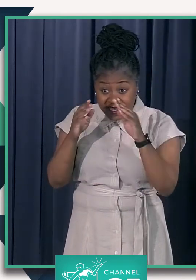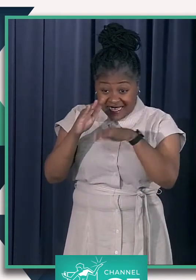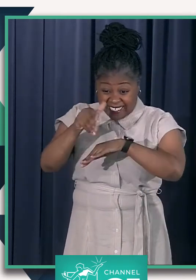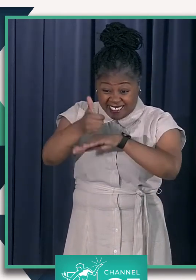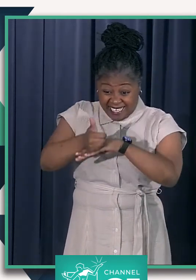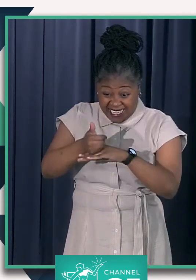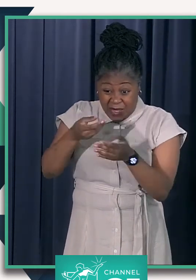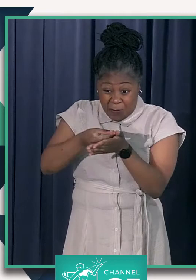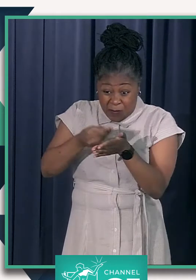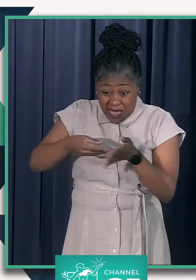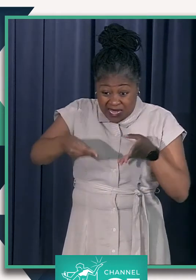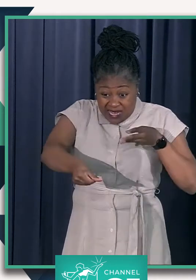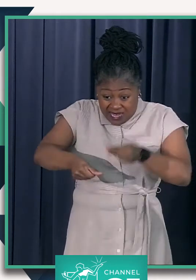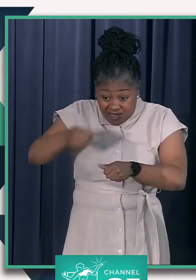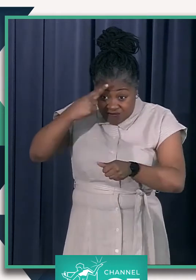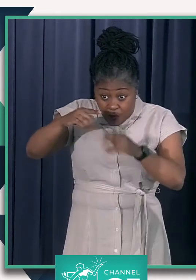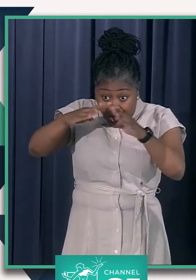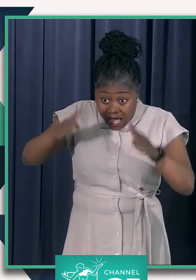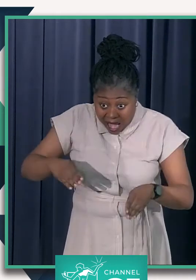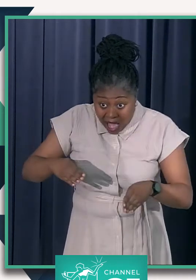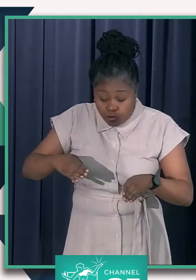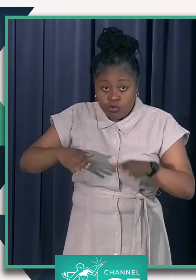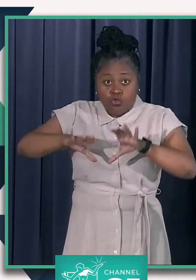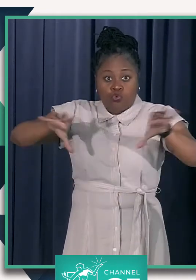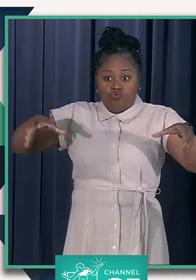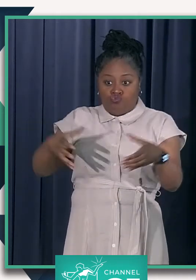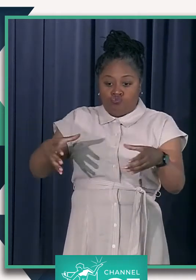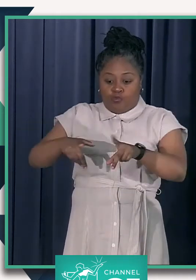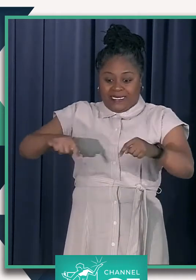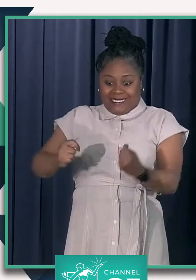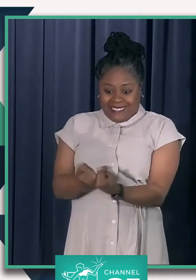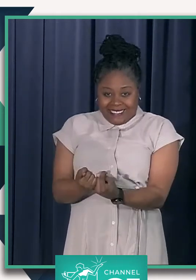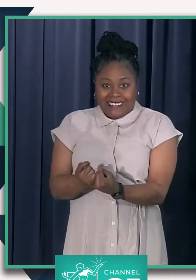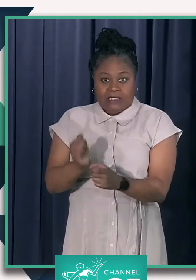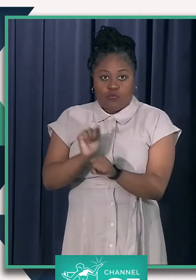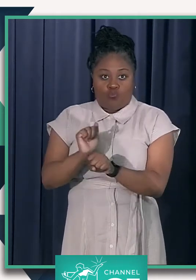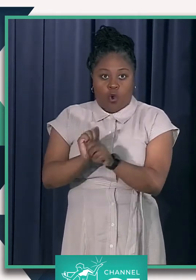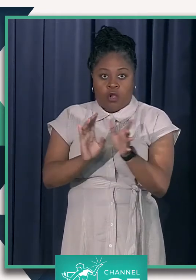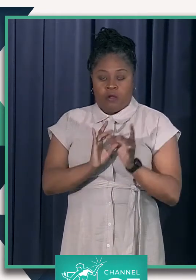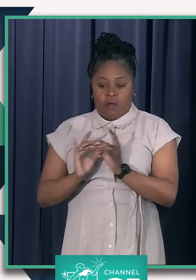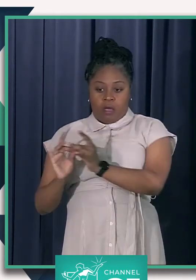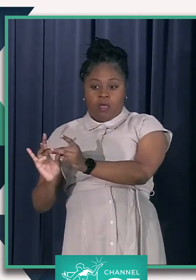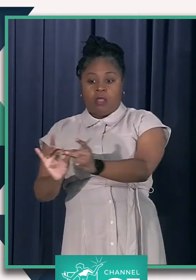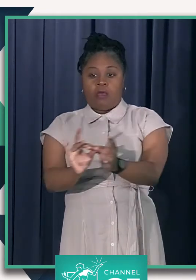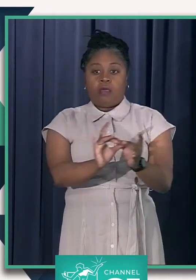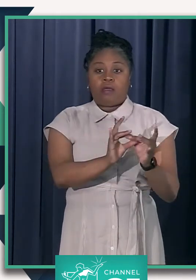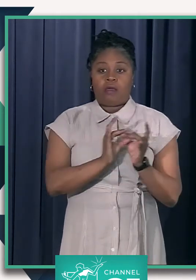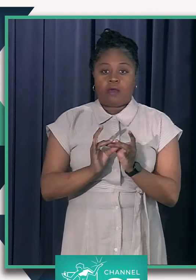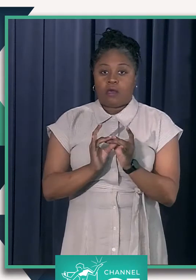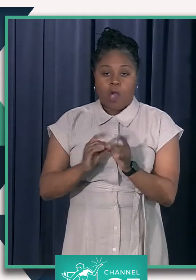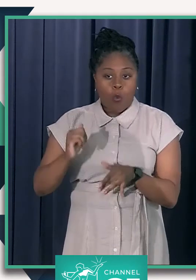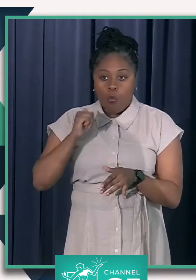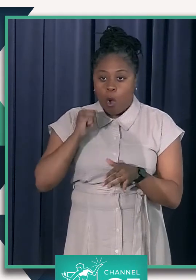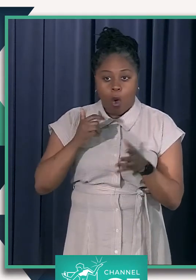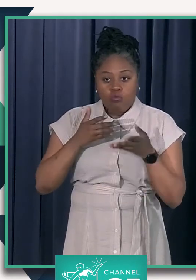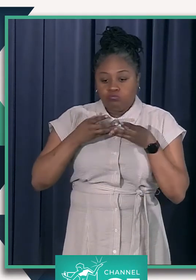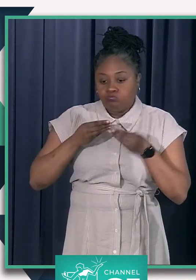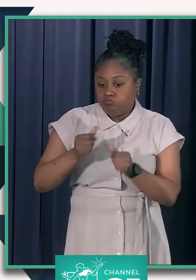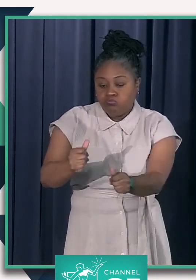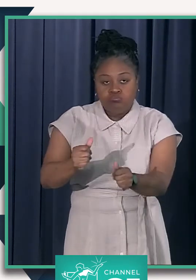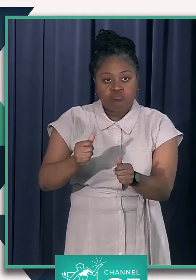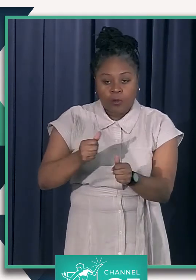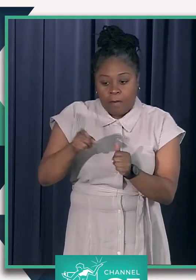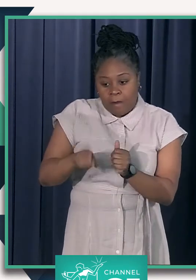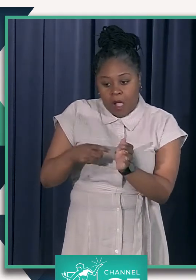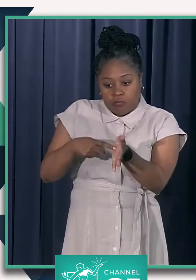Revitalization is a team sport. You cannot do this well unless there's a team, and LISC is humbled